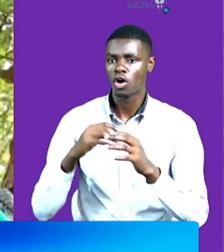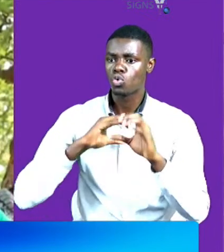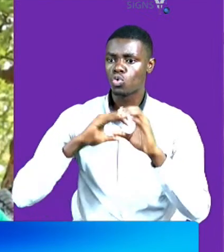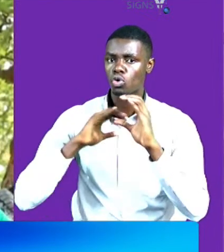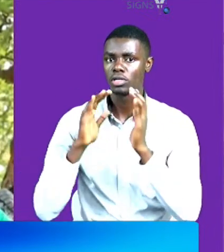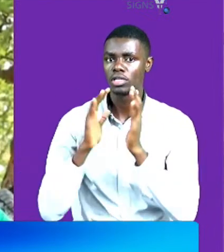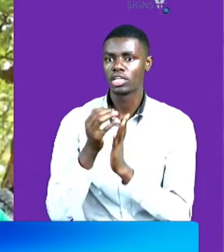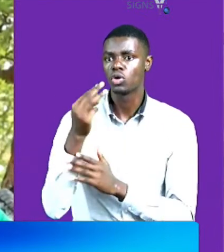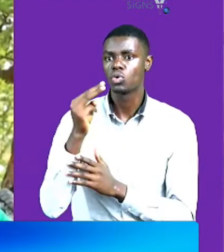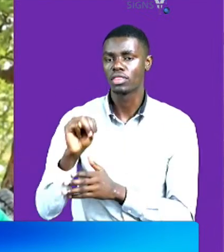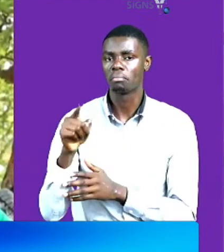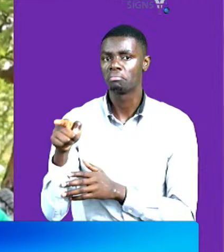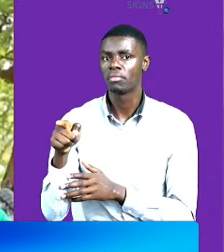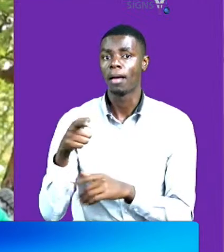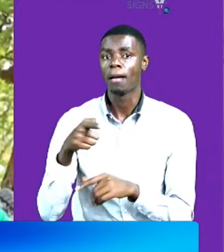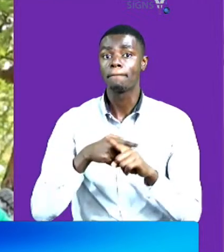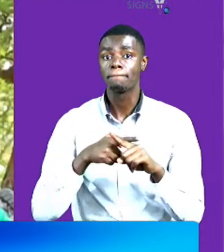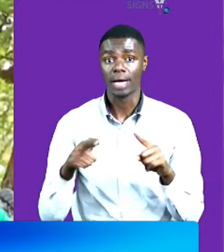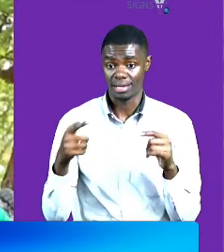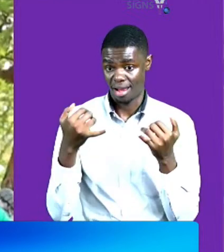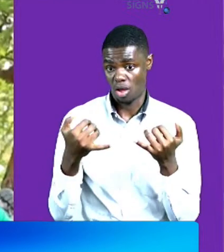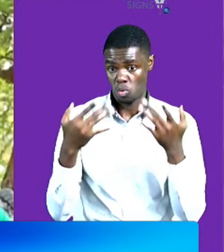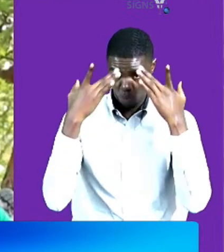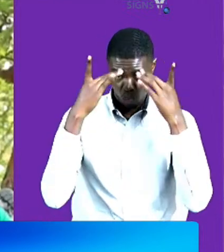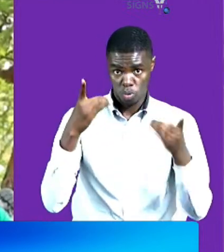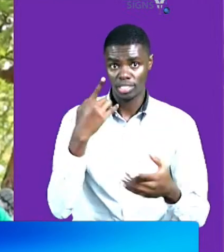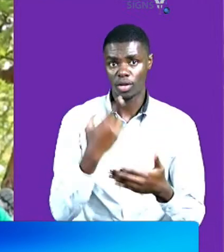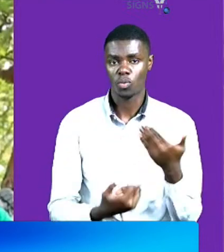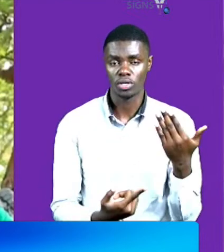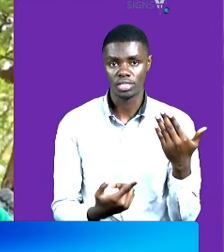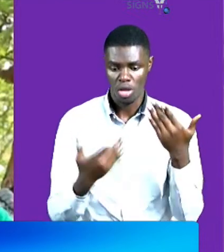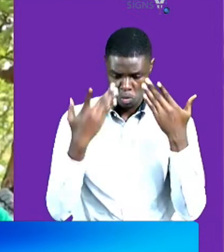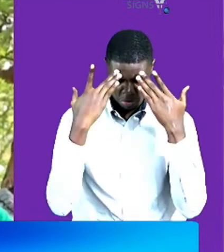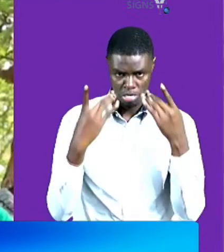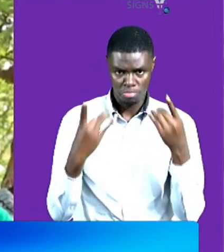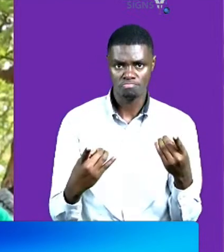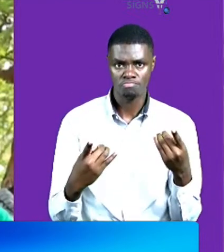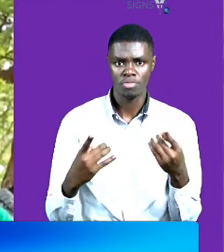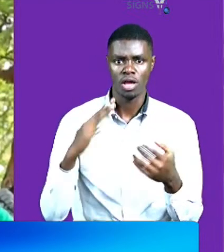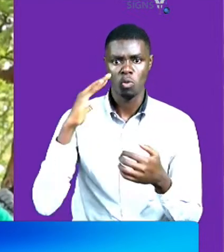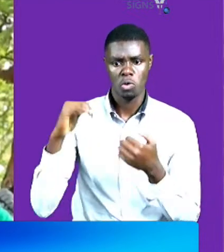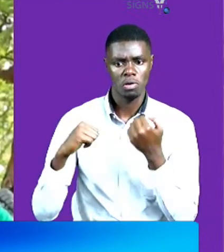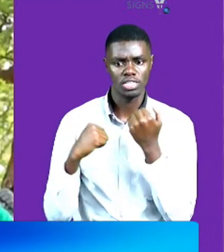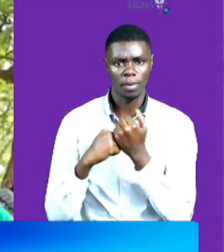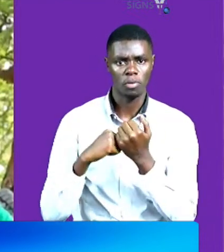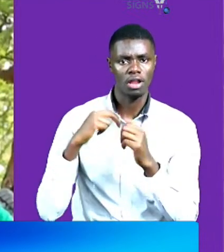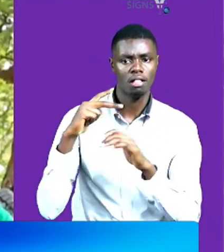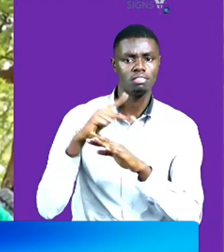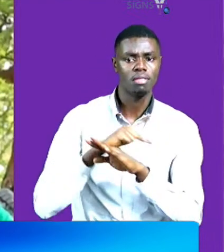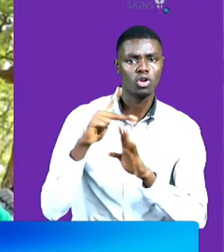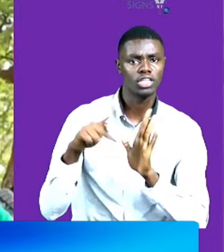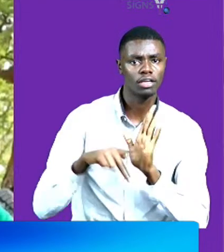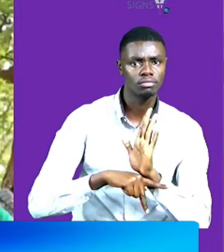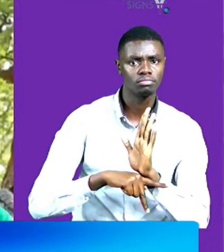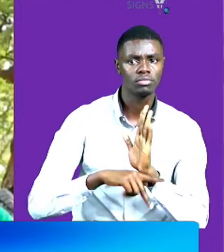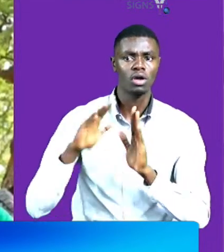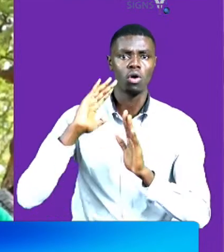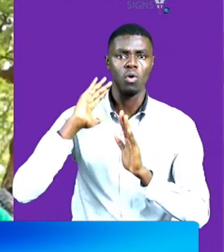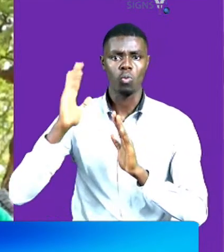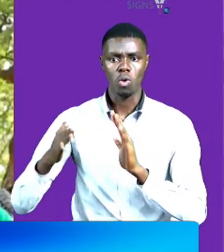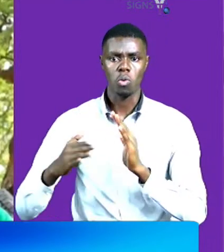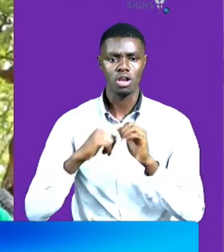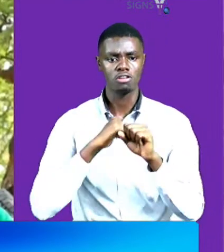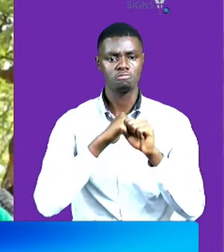wa barabara. Lakini sasa hivi tuliamua kwamba watasupport project, watachunga amani